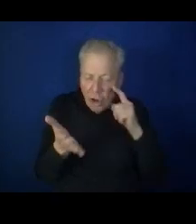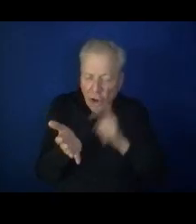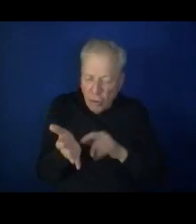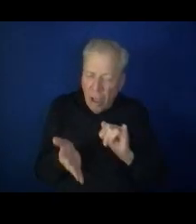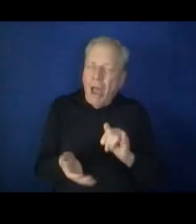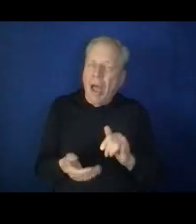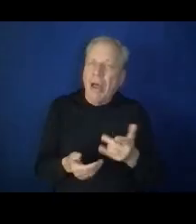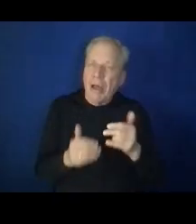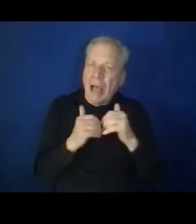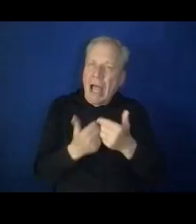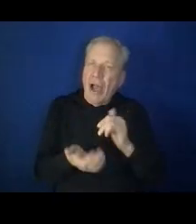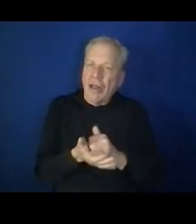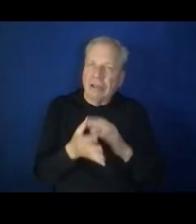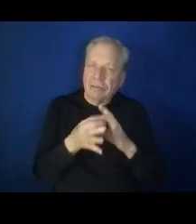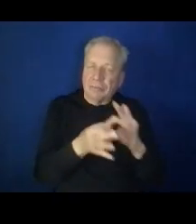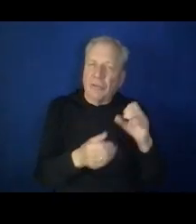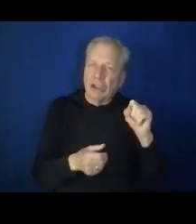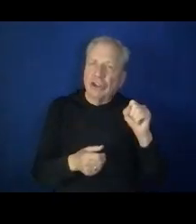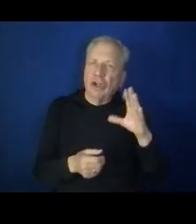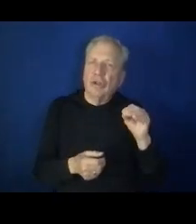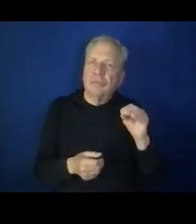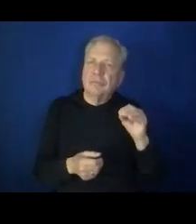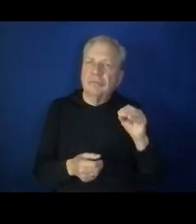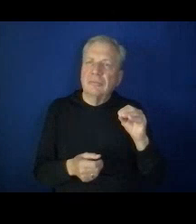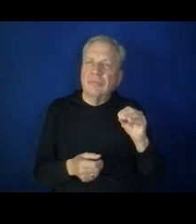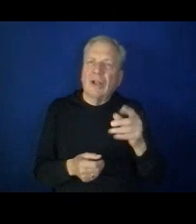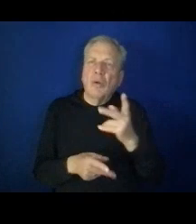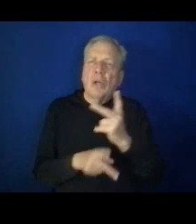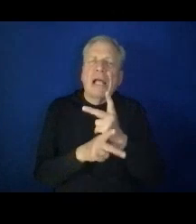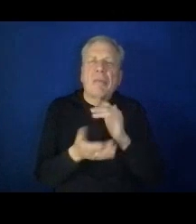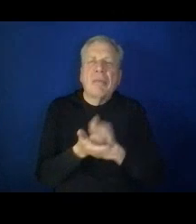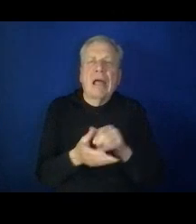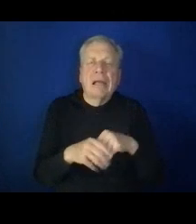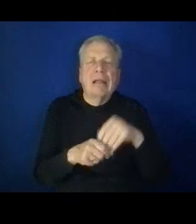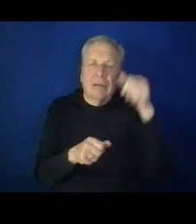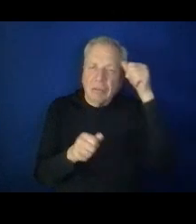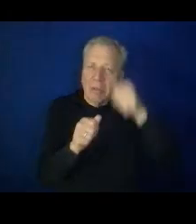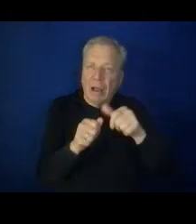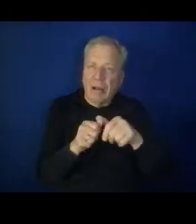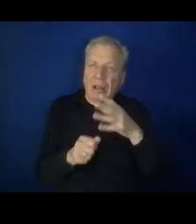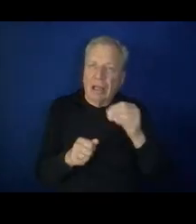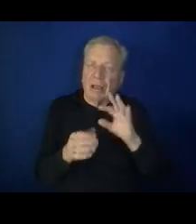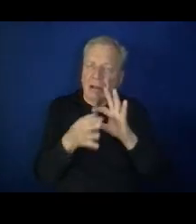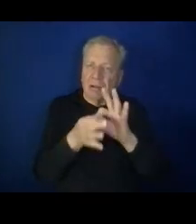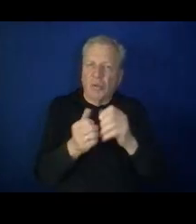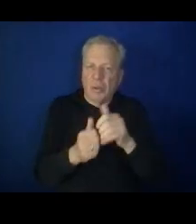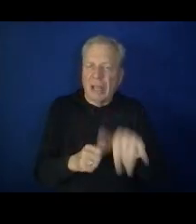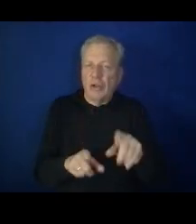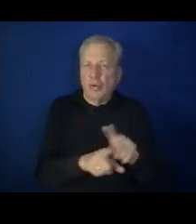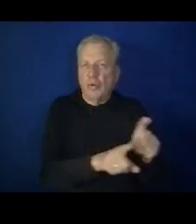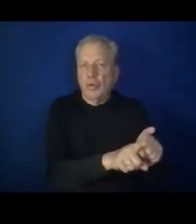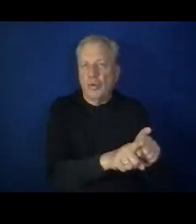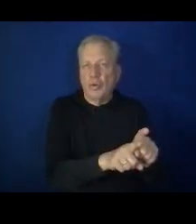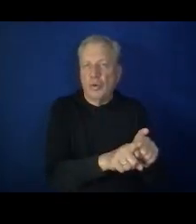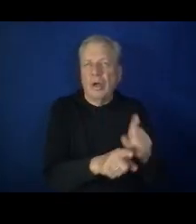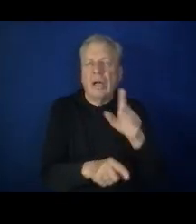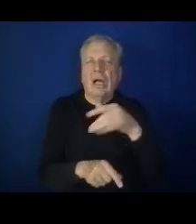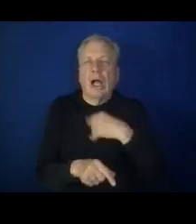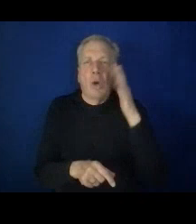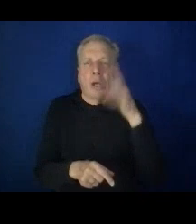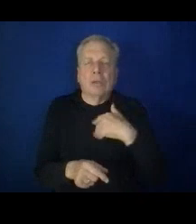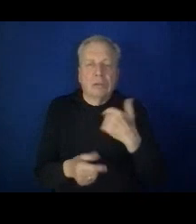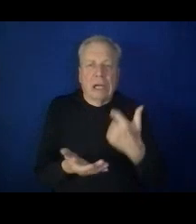as far as that goes. So I mentioned that. We'll keep that in mind as I'm going along there. I'm going to move into